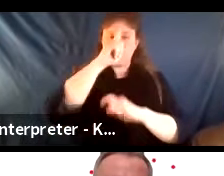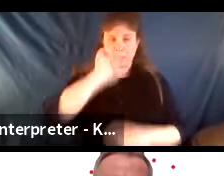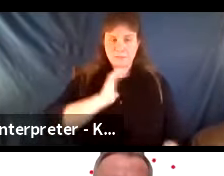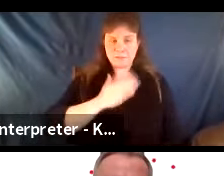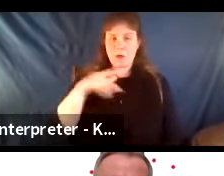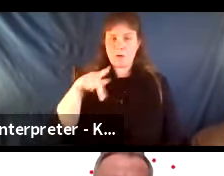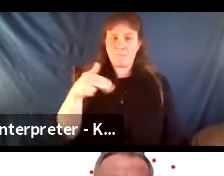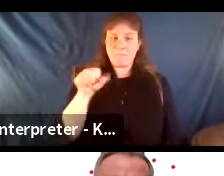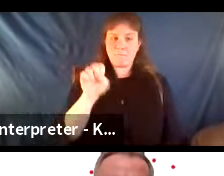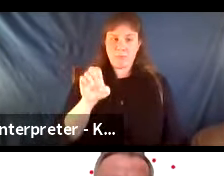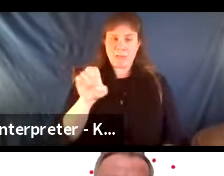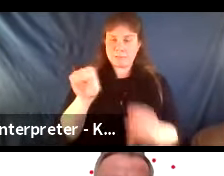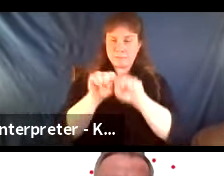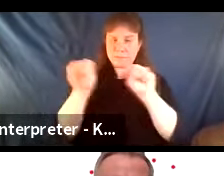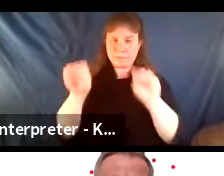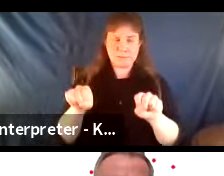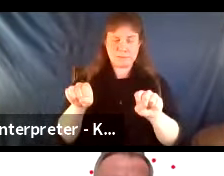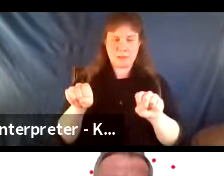we would,